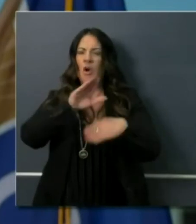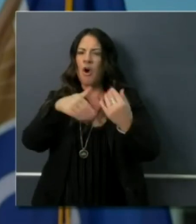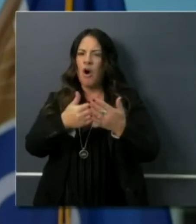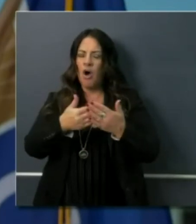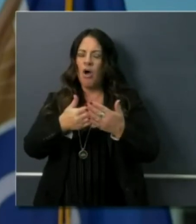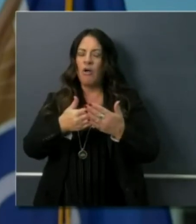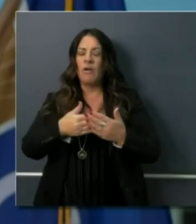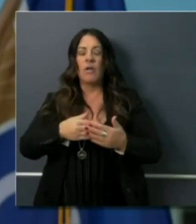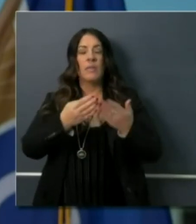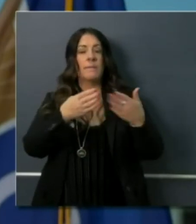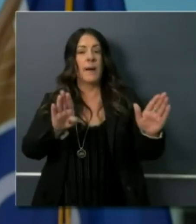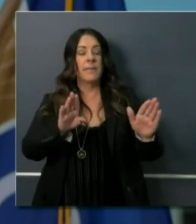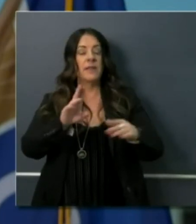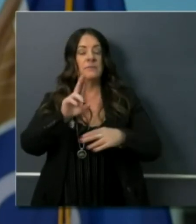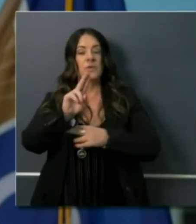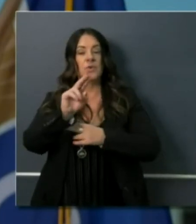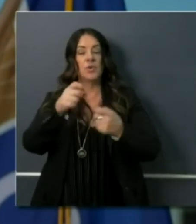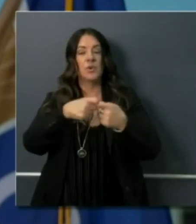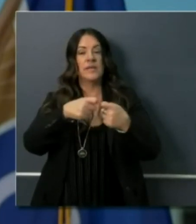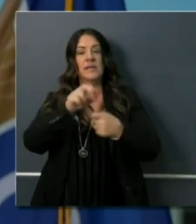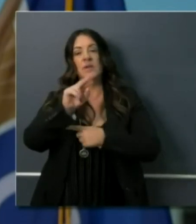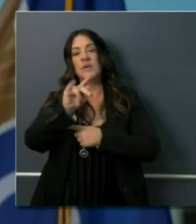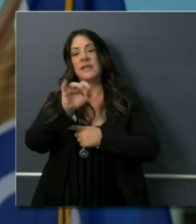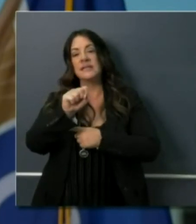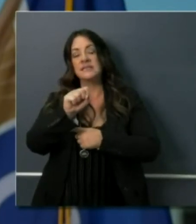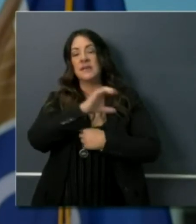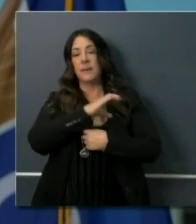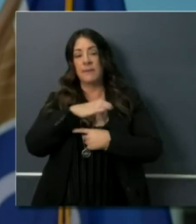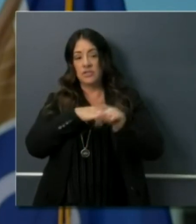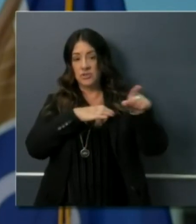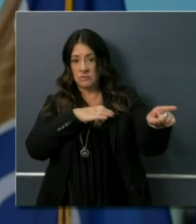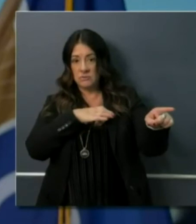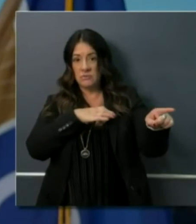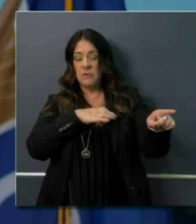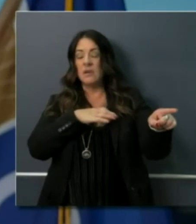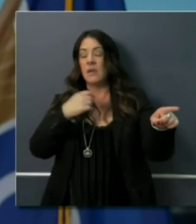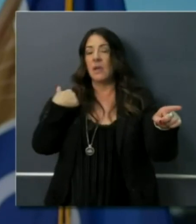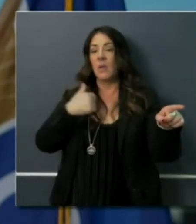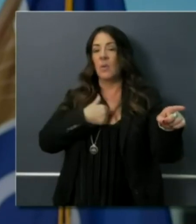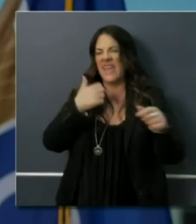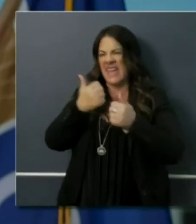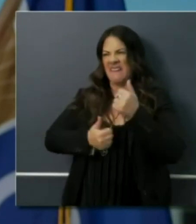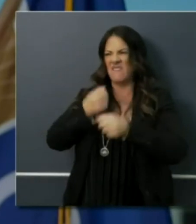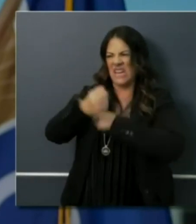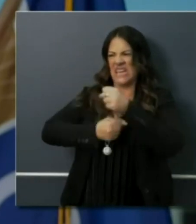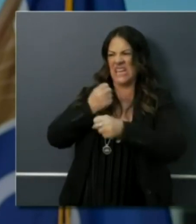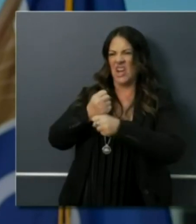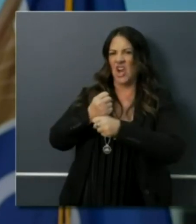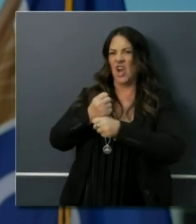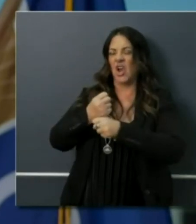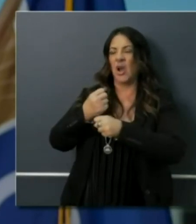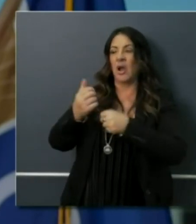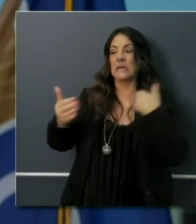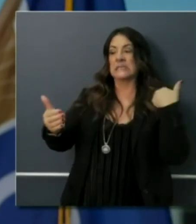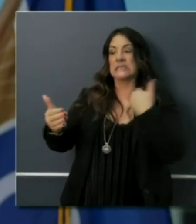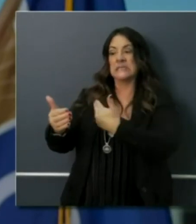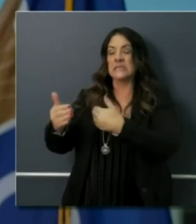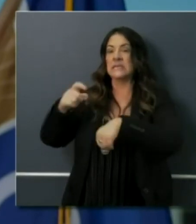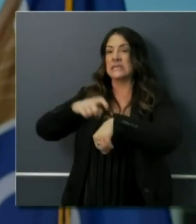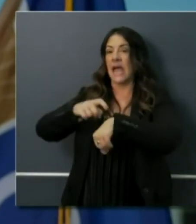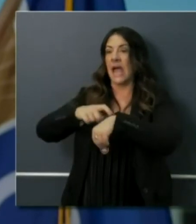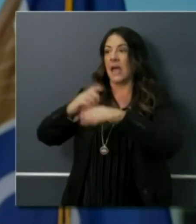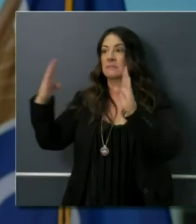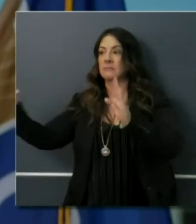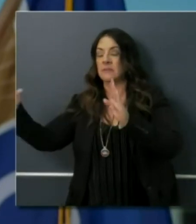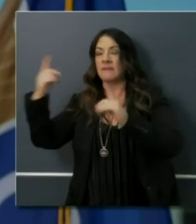them to account, and we will hold ourselves to accountable to do what we do every year at this time, and that is to prepare for all